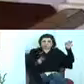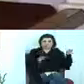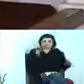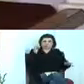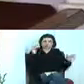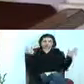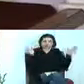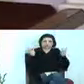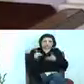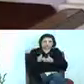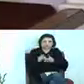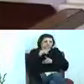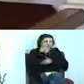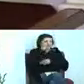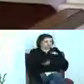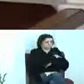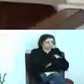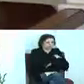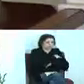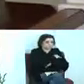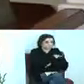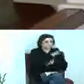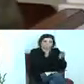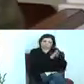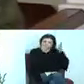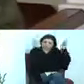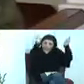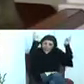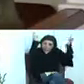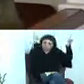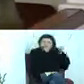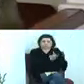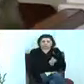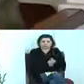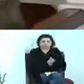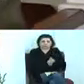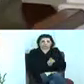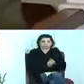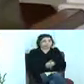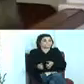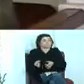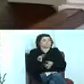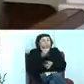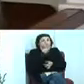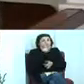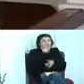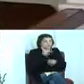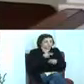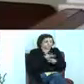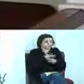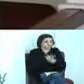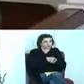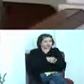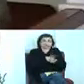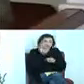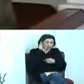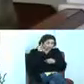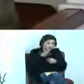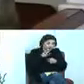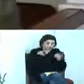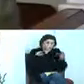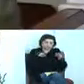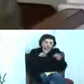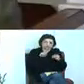courtroom lie. Hallelujah. As soon as you commit yourself